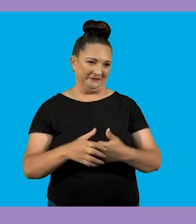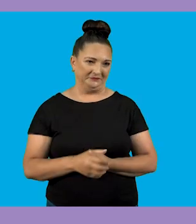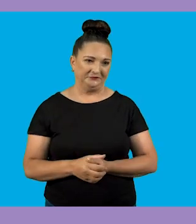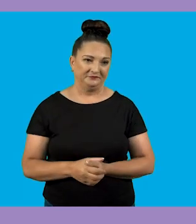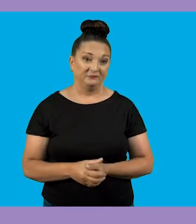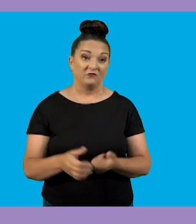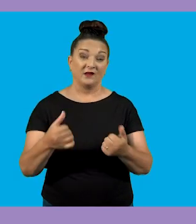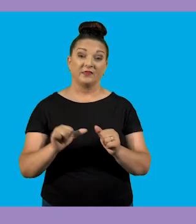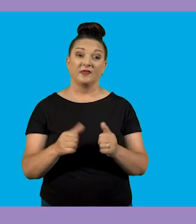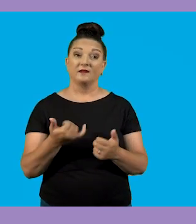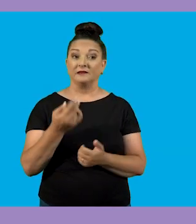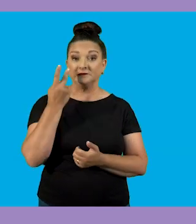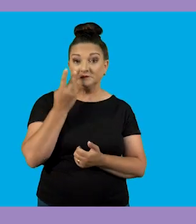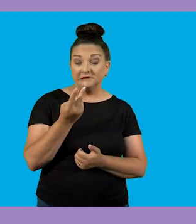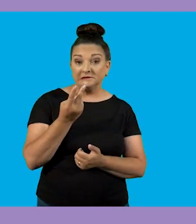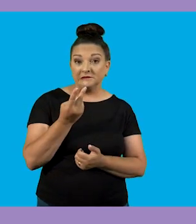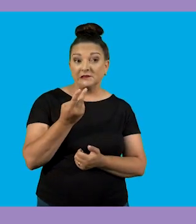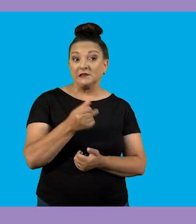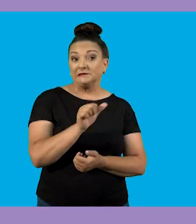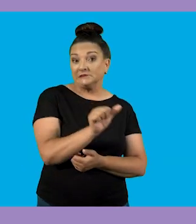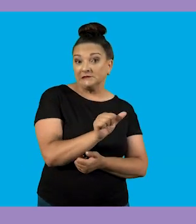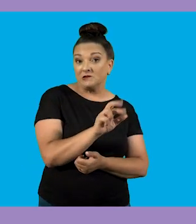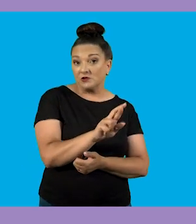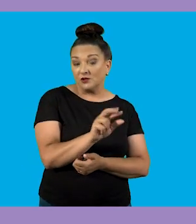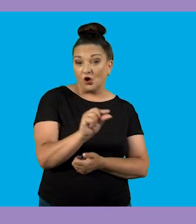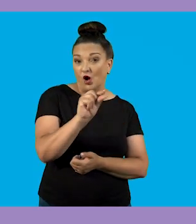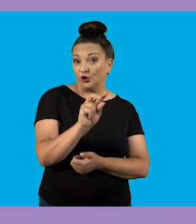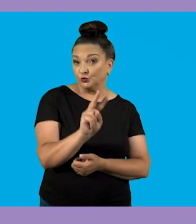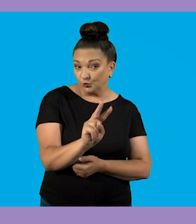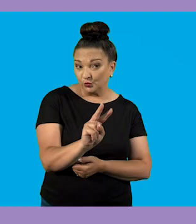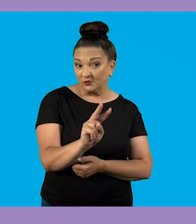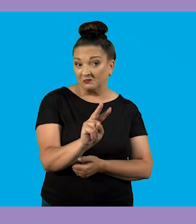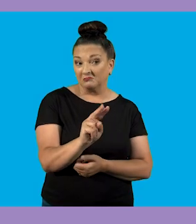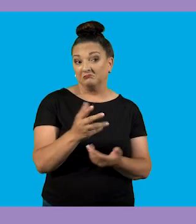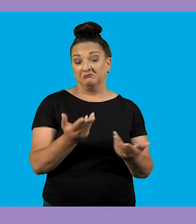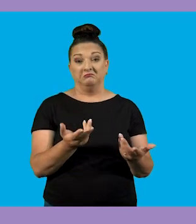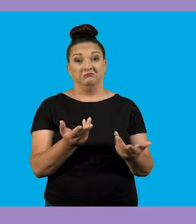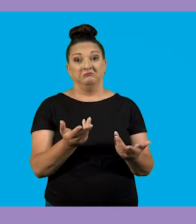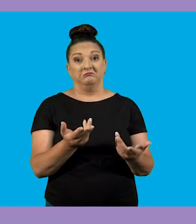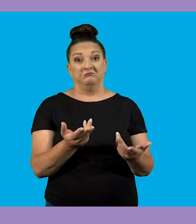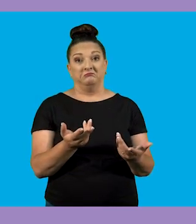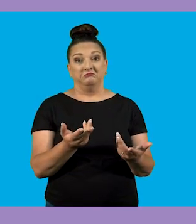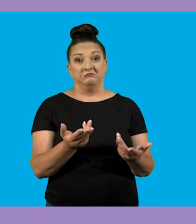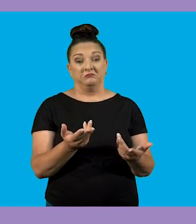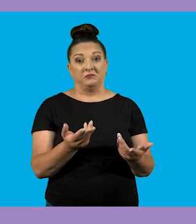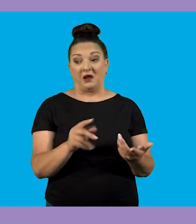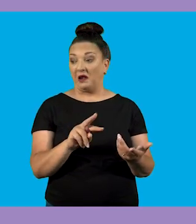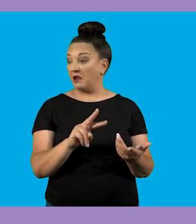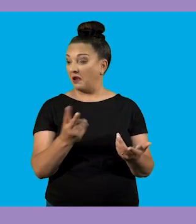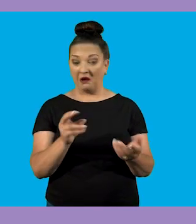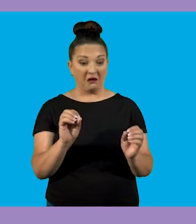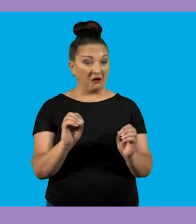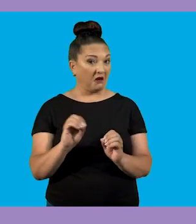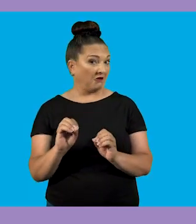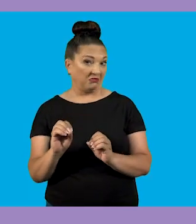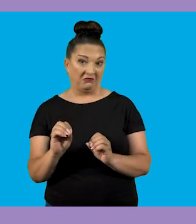terms. And then we are left here with 6R squared. That one doesn't have any